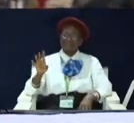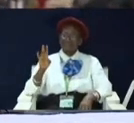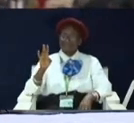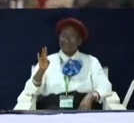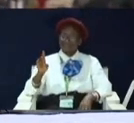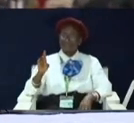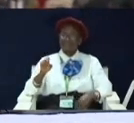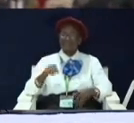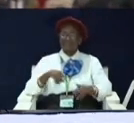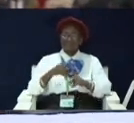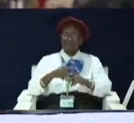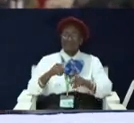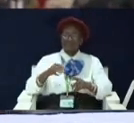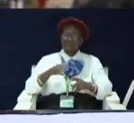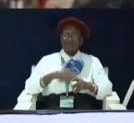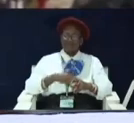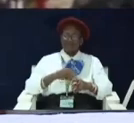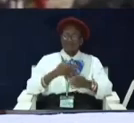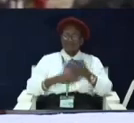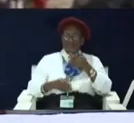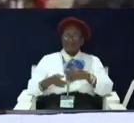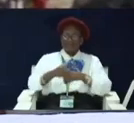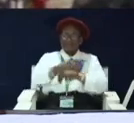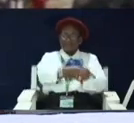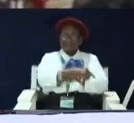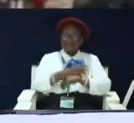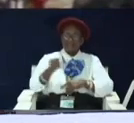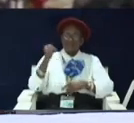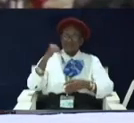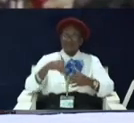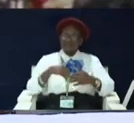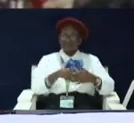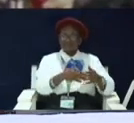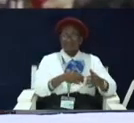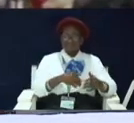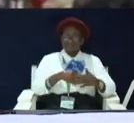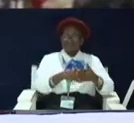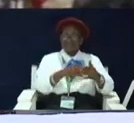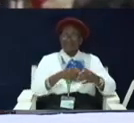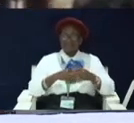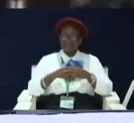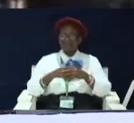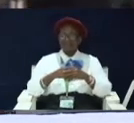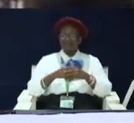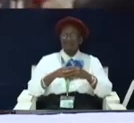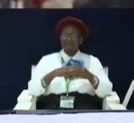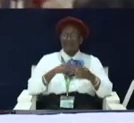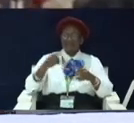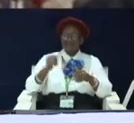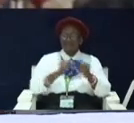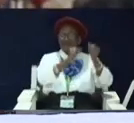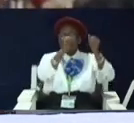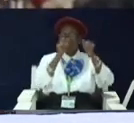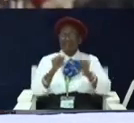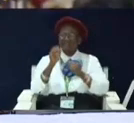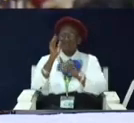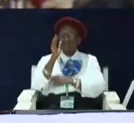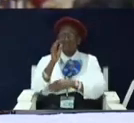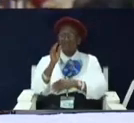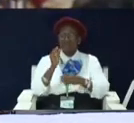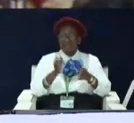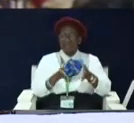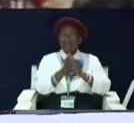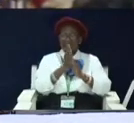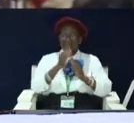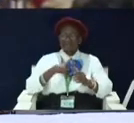When my birthday was near, nigbati ojo bi mi nsumo to si, and the Almighty God asked me, son, what do you want